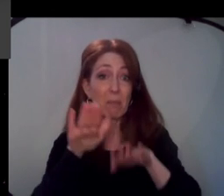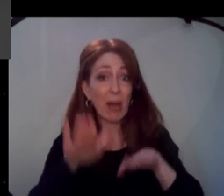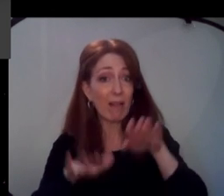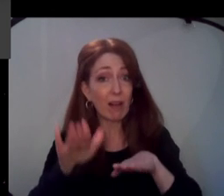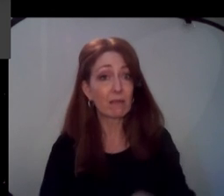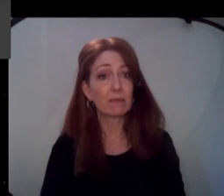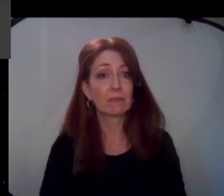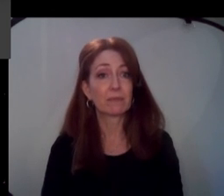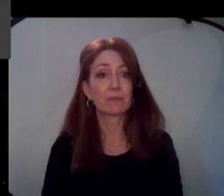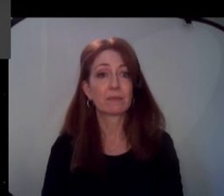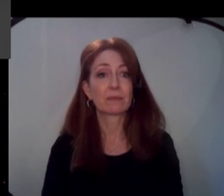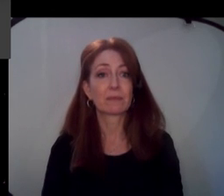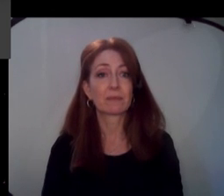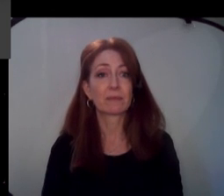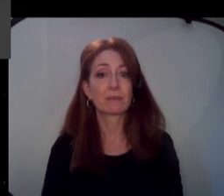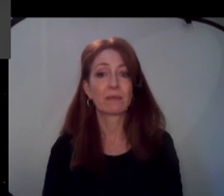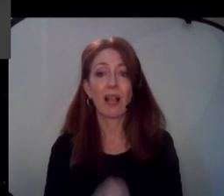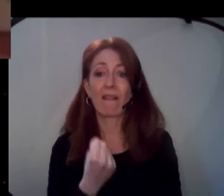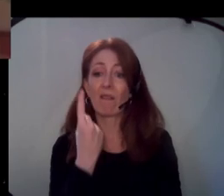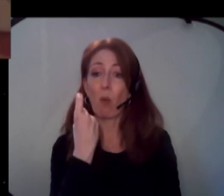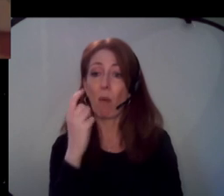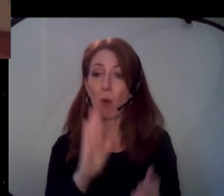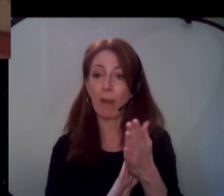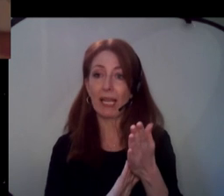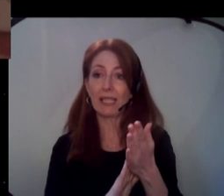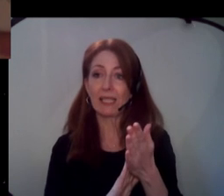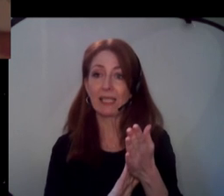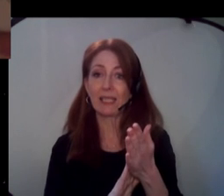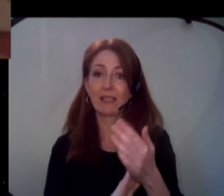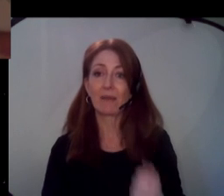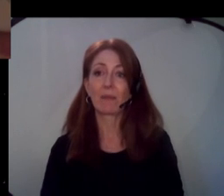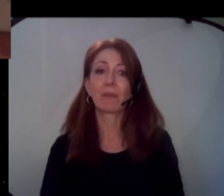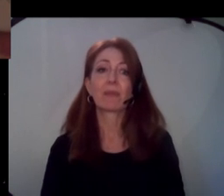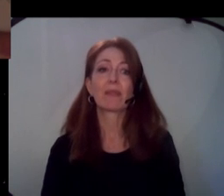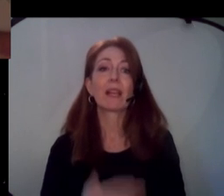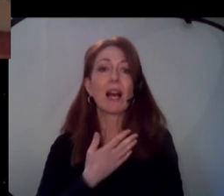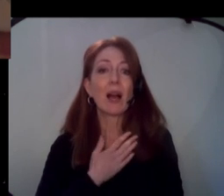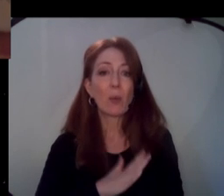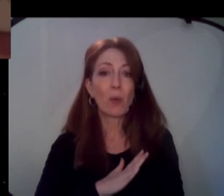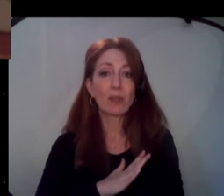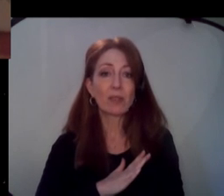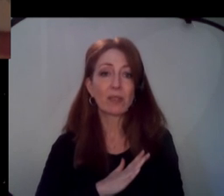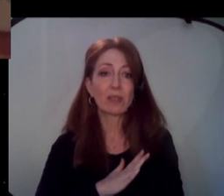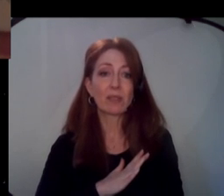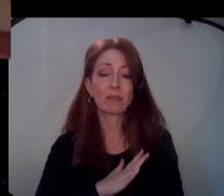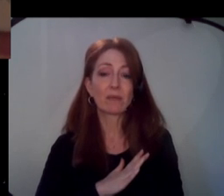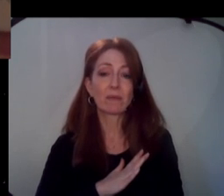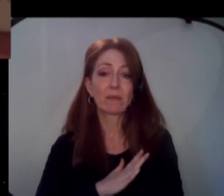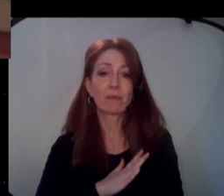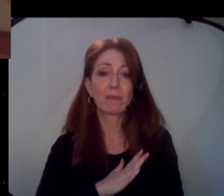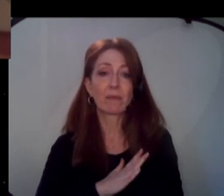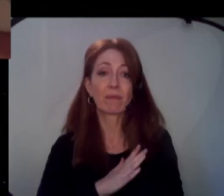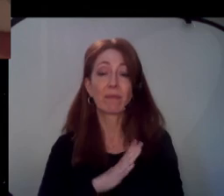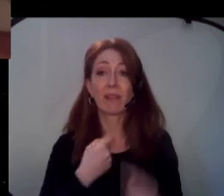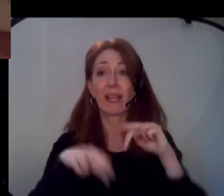So we've got literally a minute left on our time. I wanted to just throw to you guys to see if there's anything